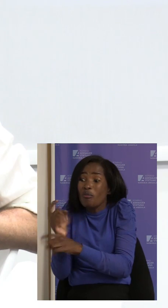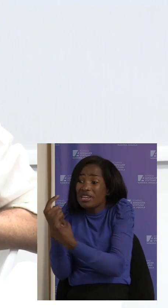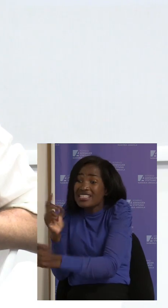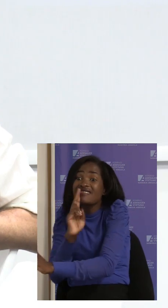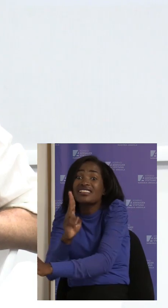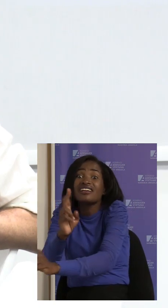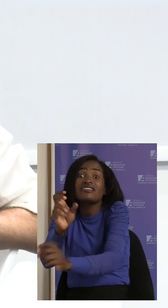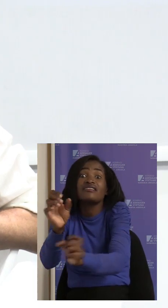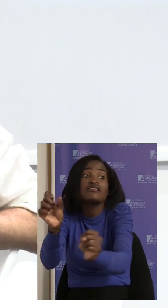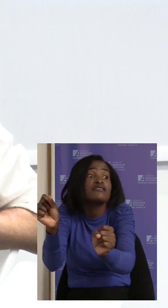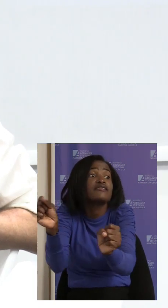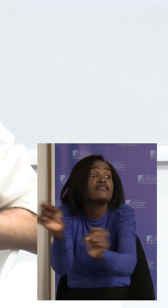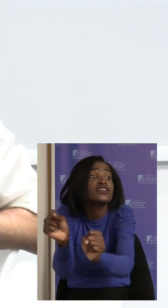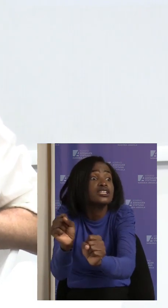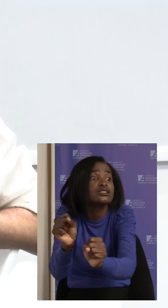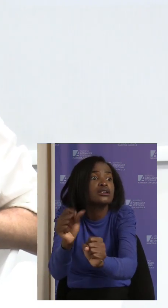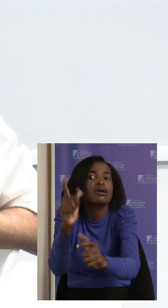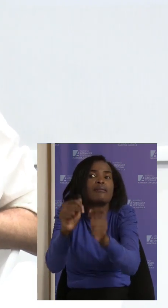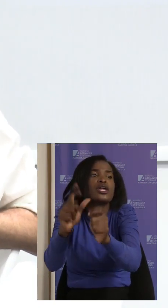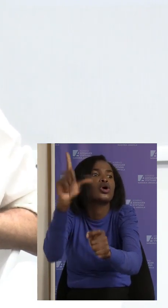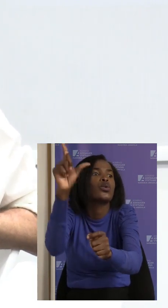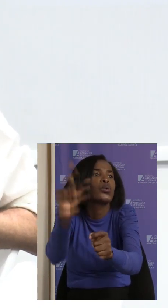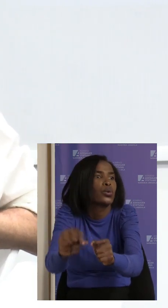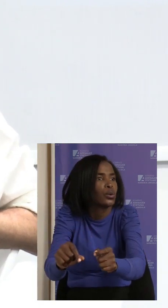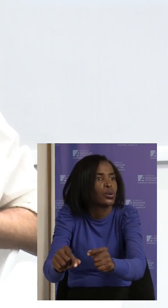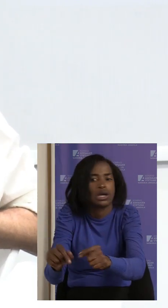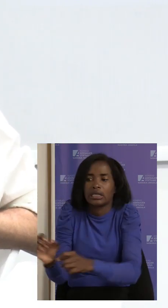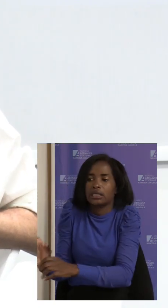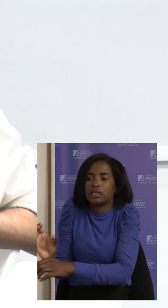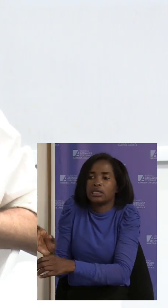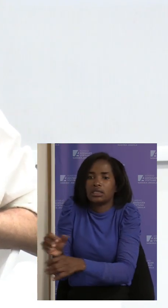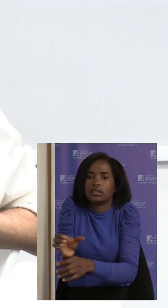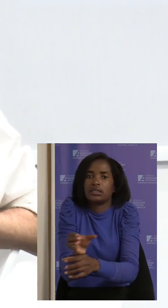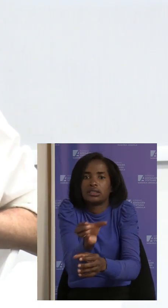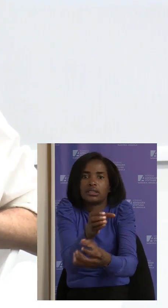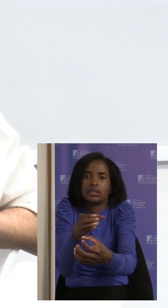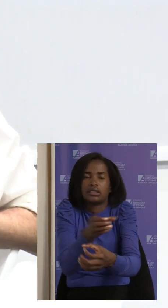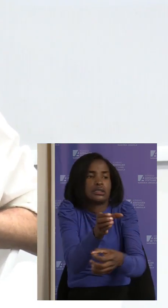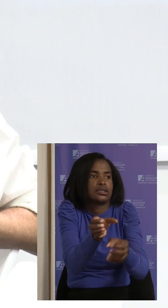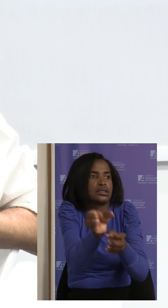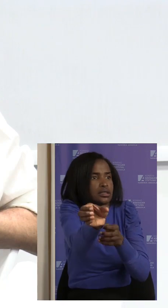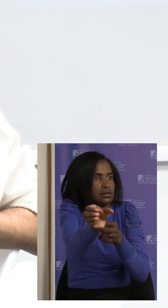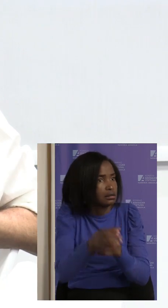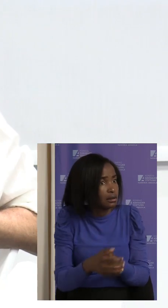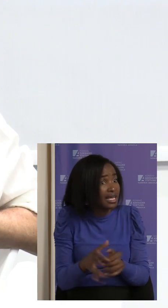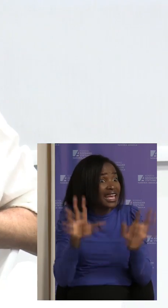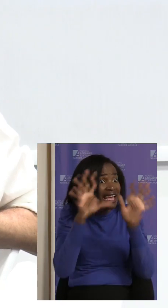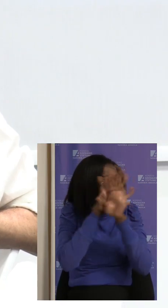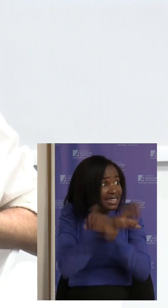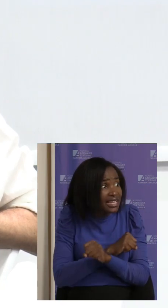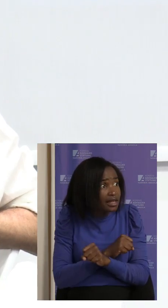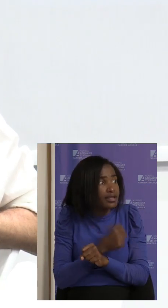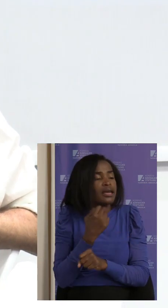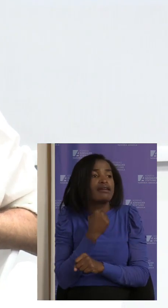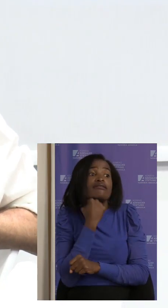happening in the future, it's now. I mean, we have many places where you have at night when you're sleeping, there's a machine